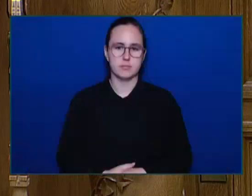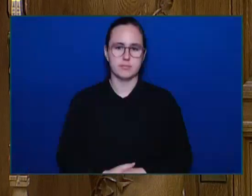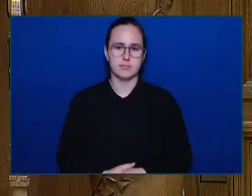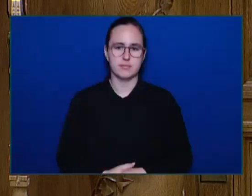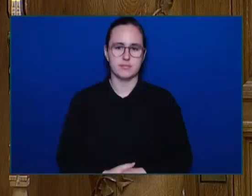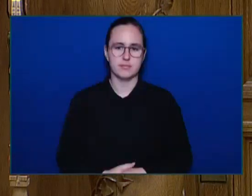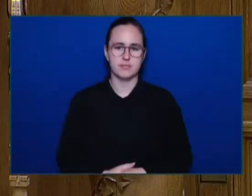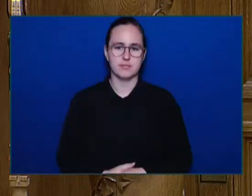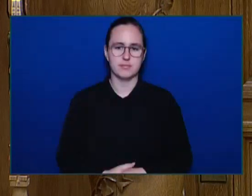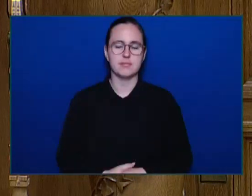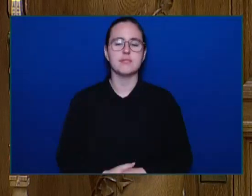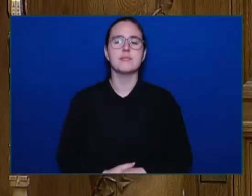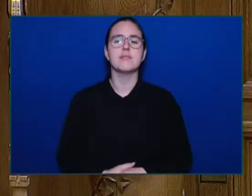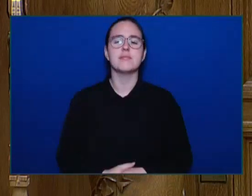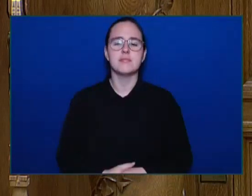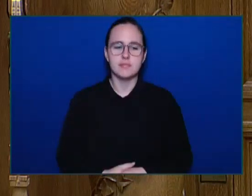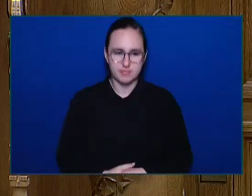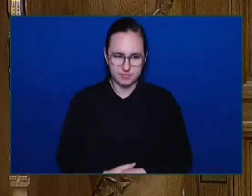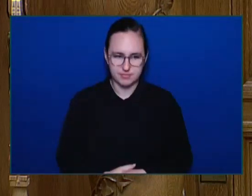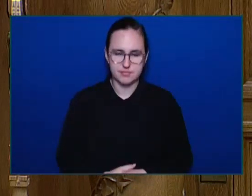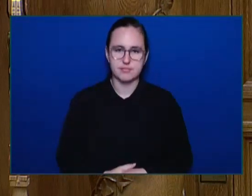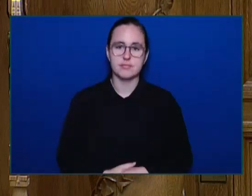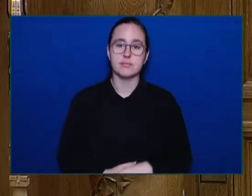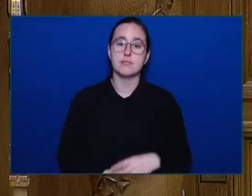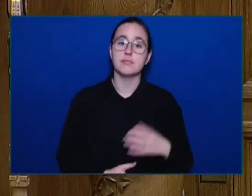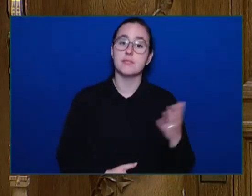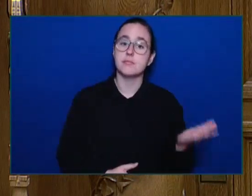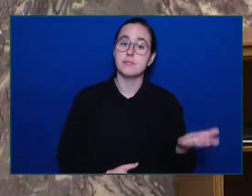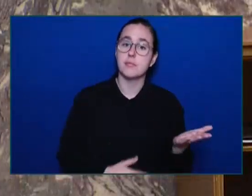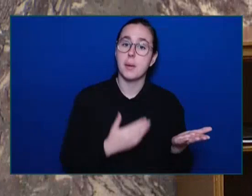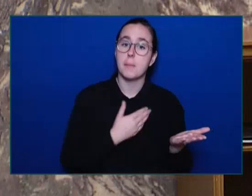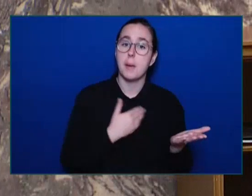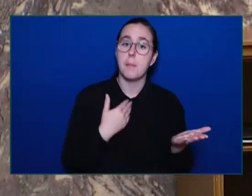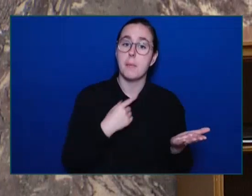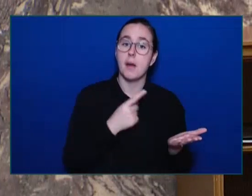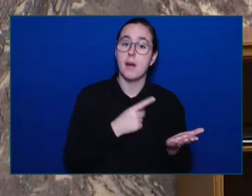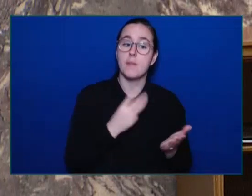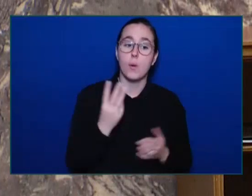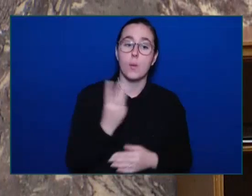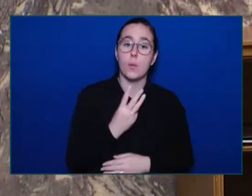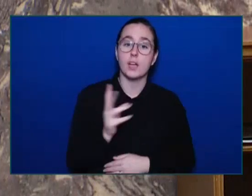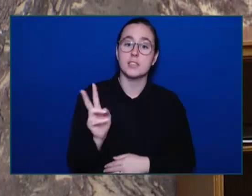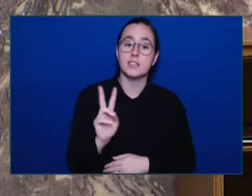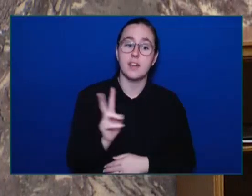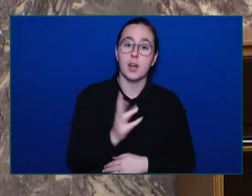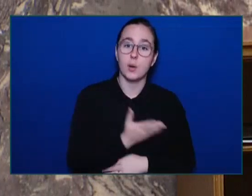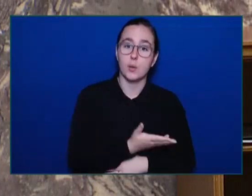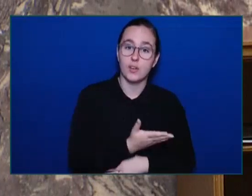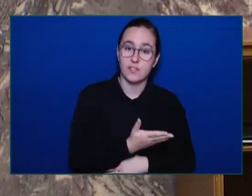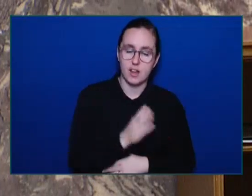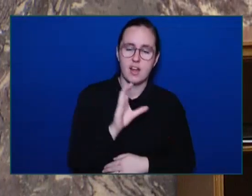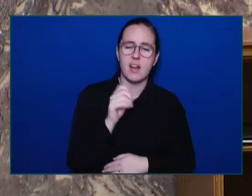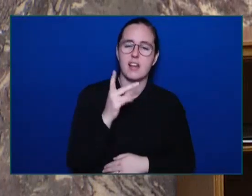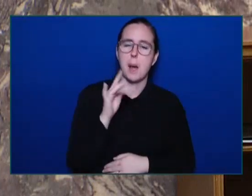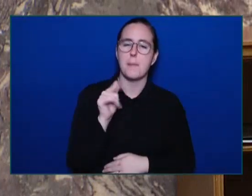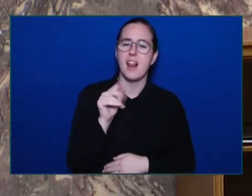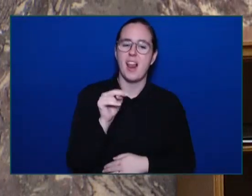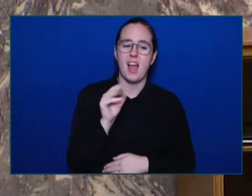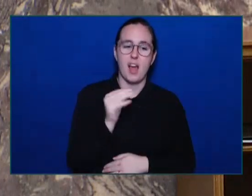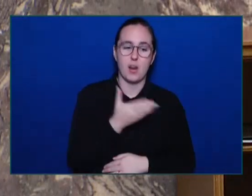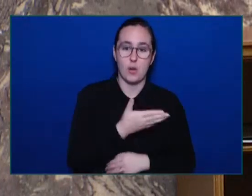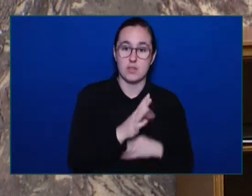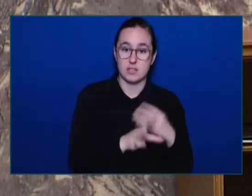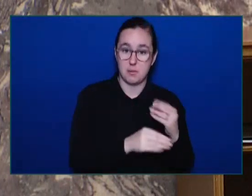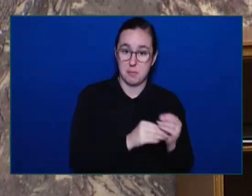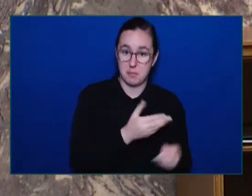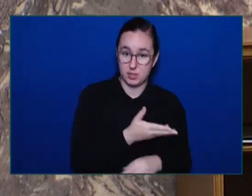Member for West Vancouver, Capilano, supplemental. Thank you, Mr. Speaker. Where to even go from there? Smart planning is